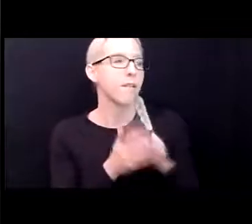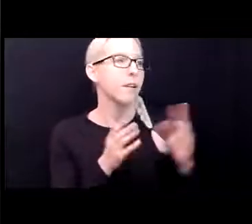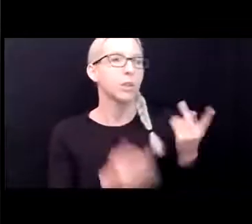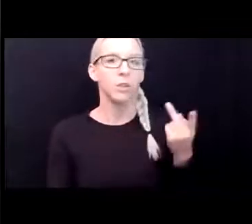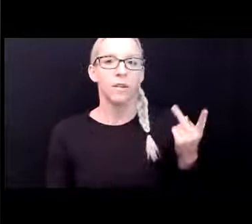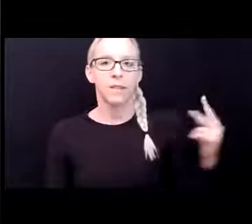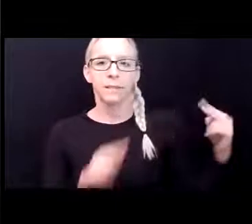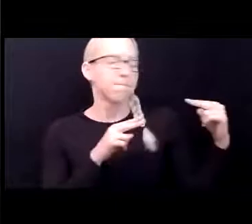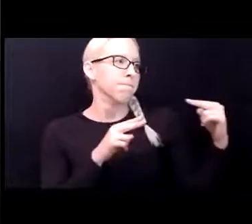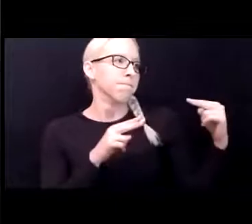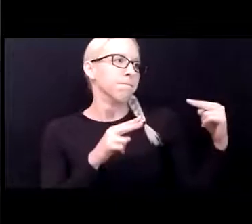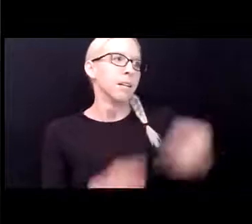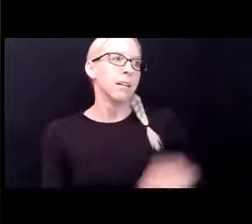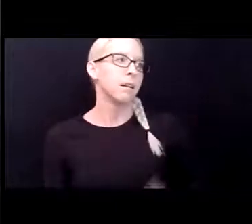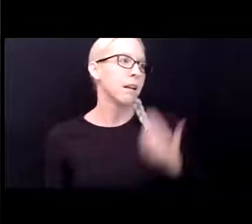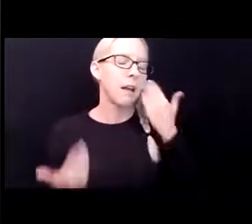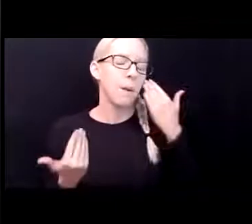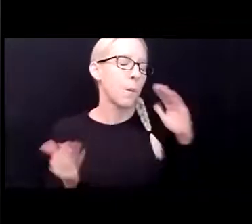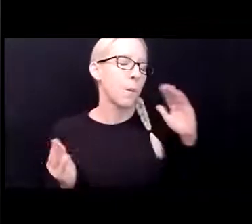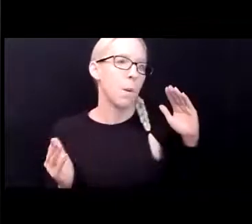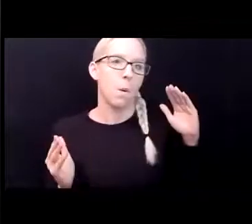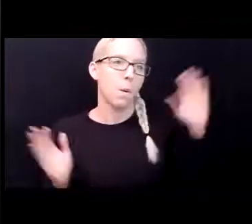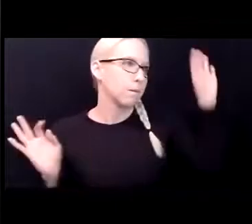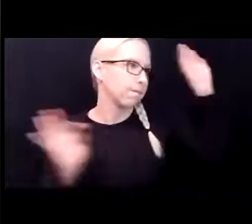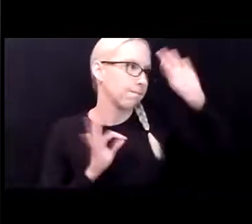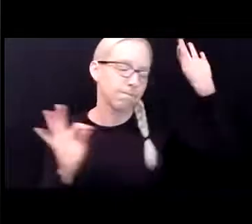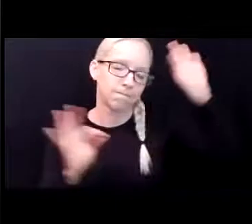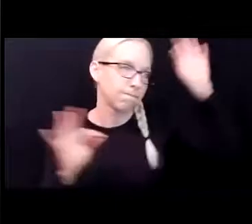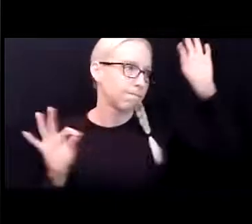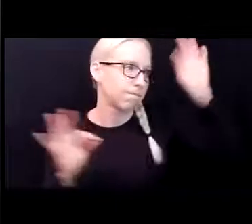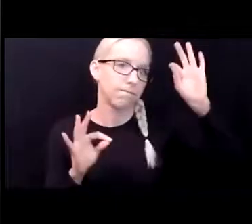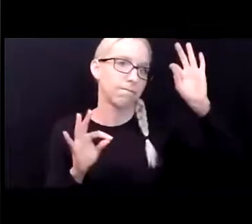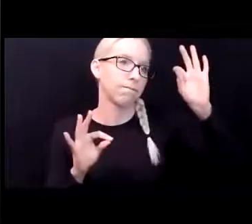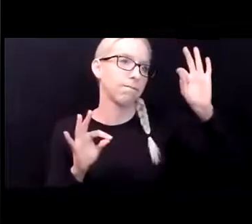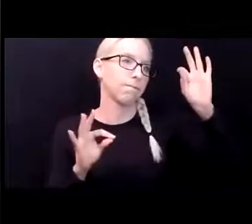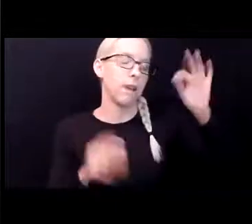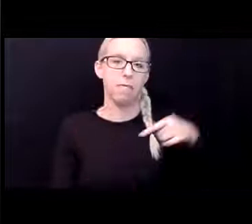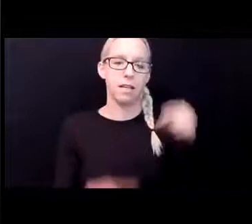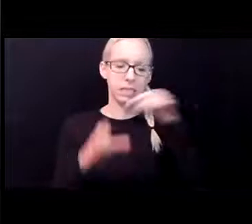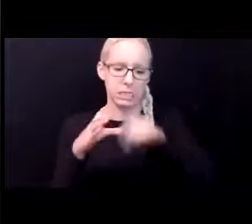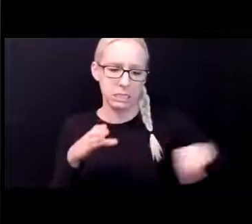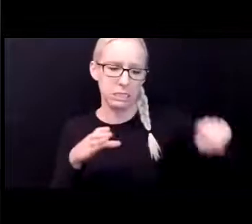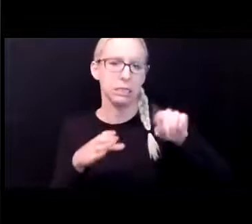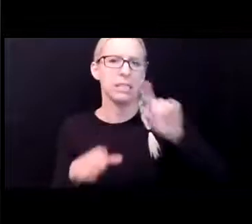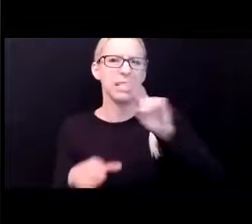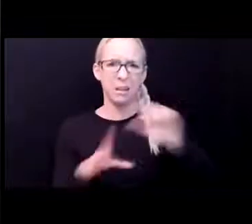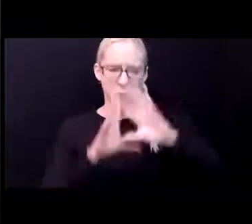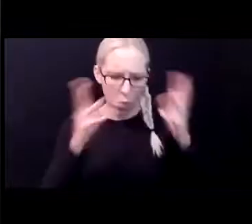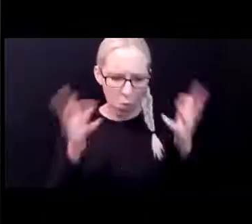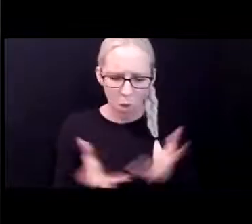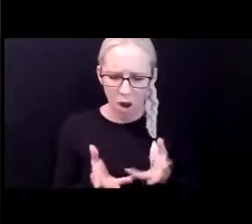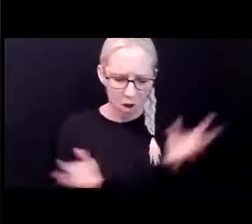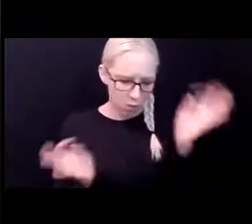really don't know enough about all of this and this whole new population. So I've jumped into that and